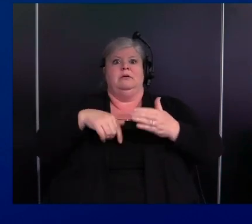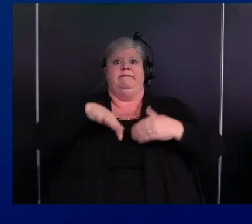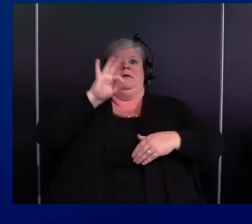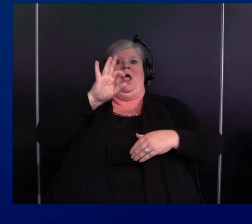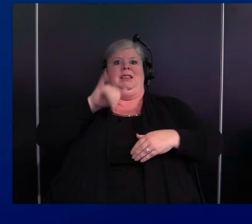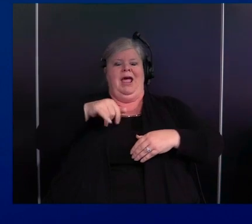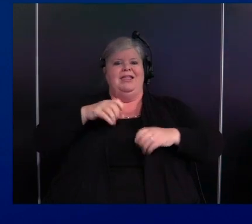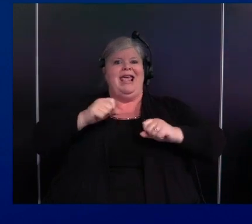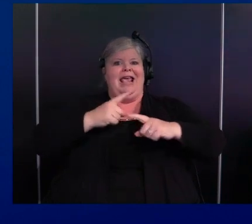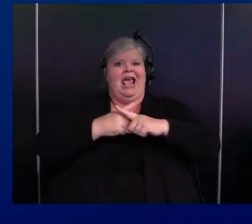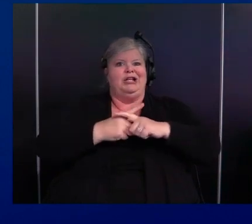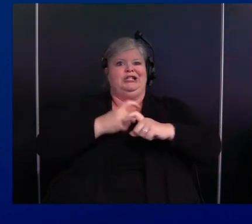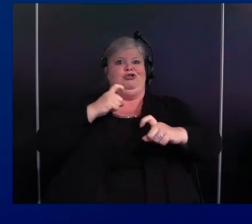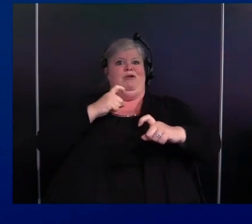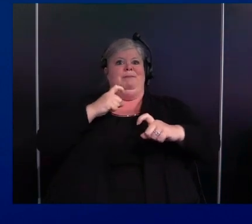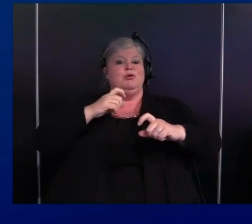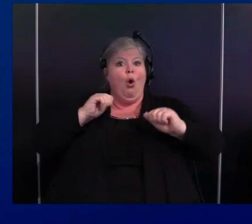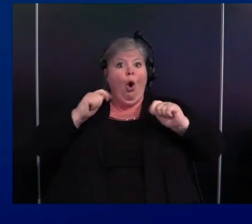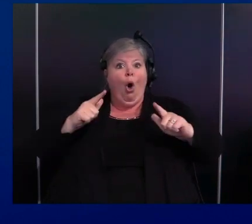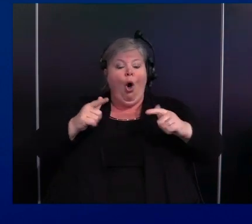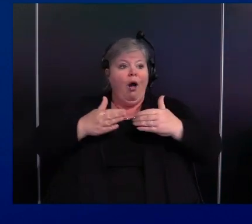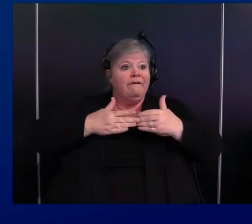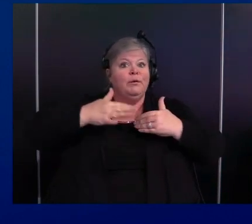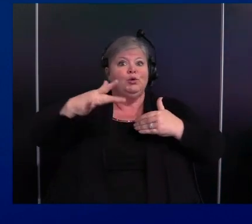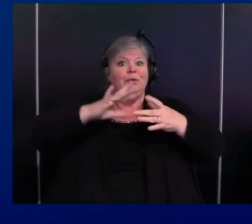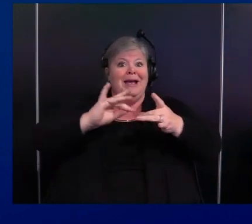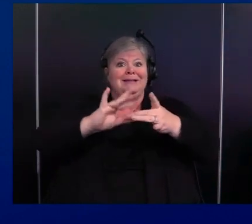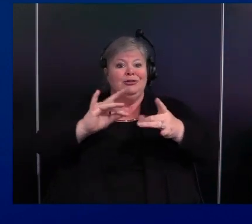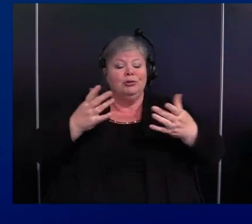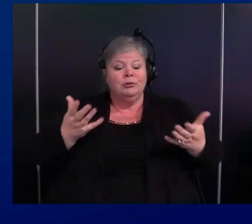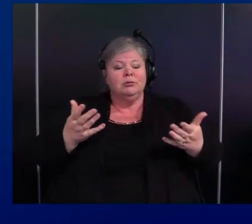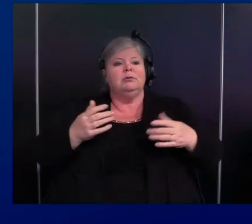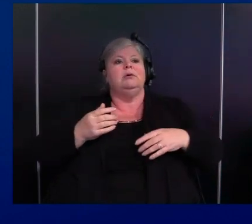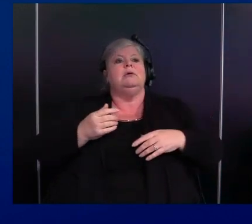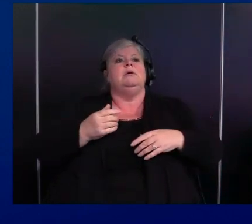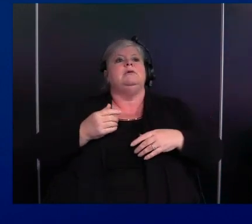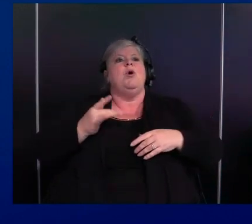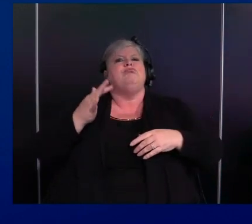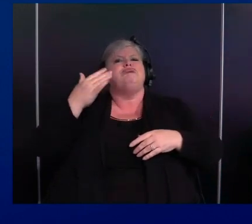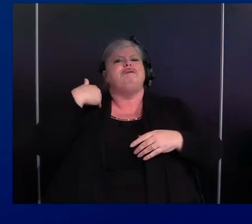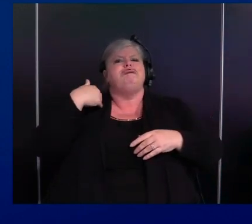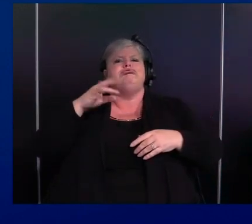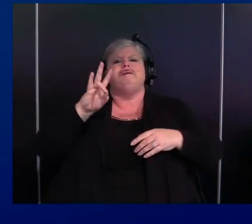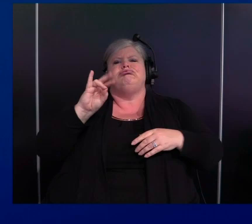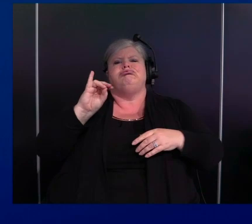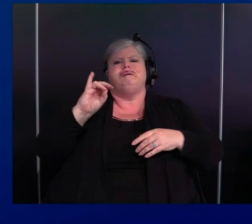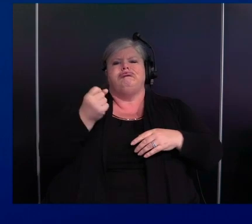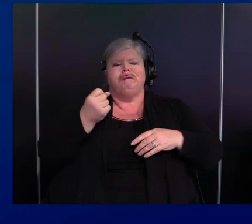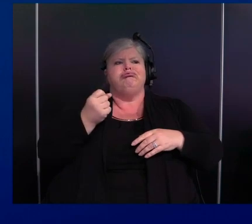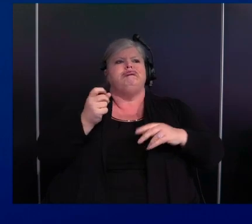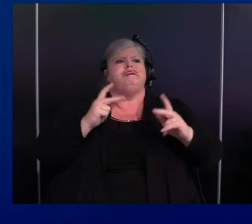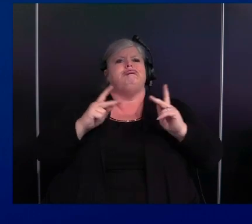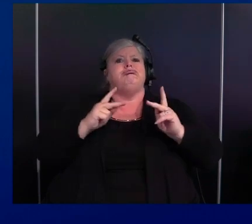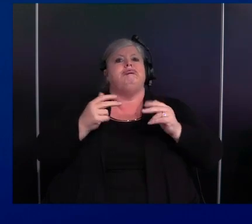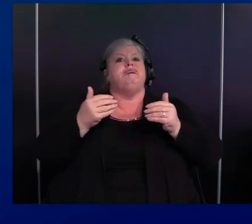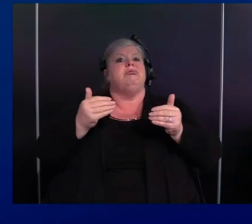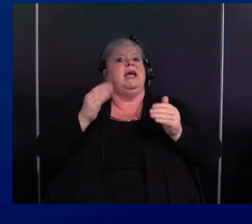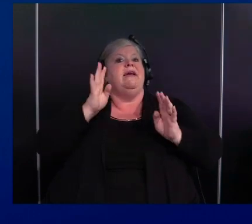decrypt all future messages. Right. So in the 70s, some folks